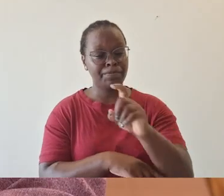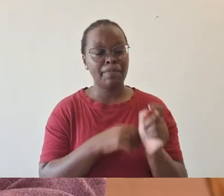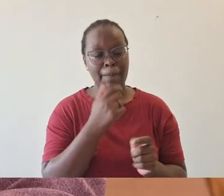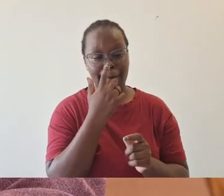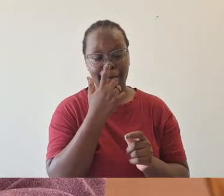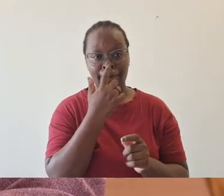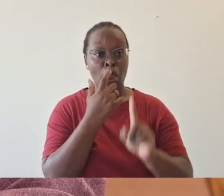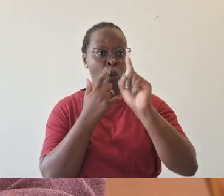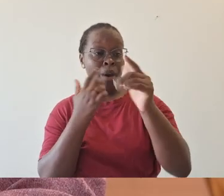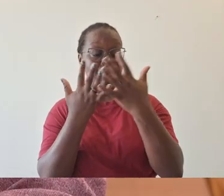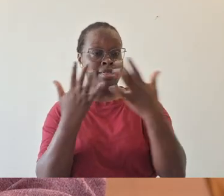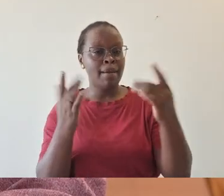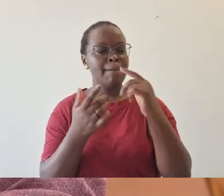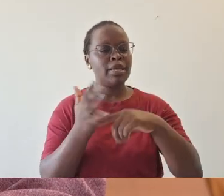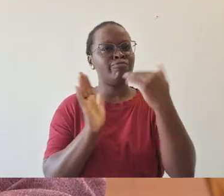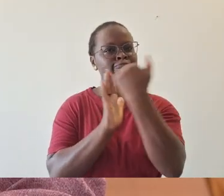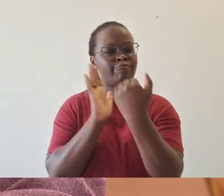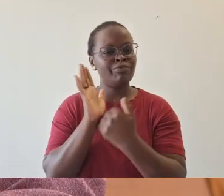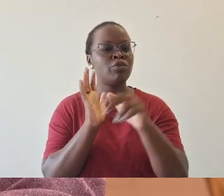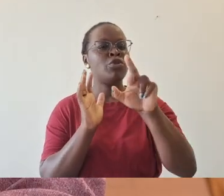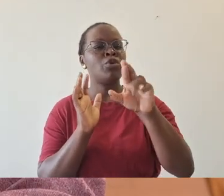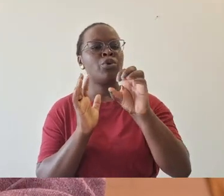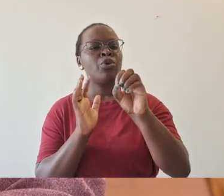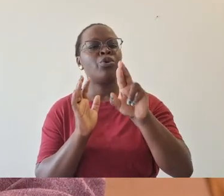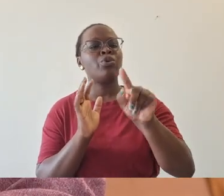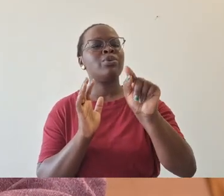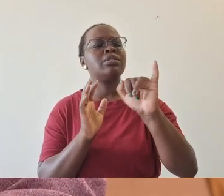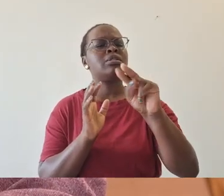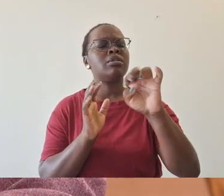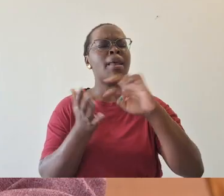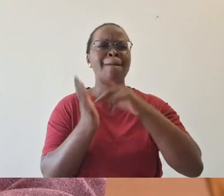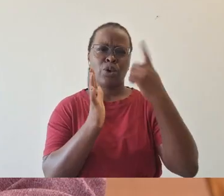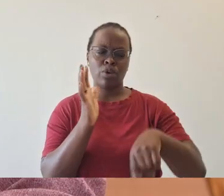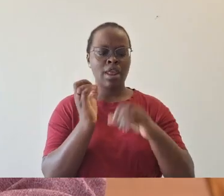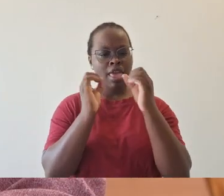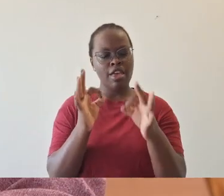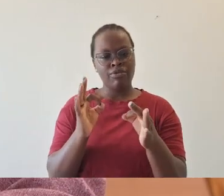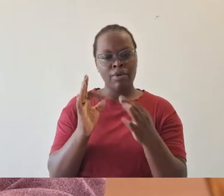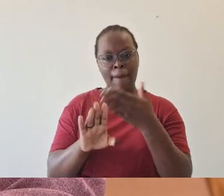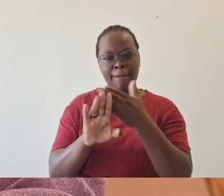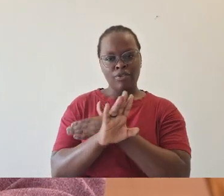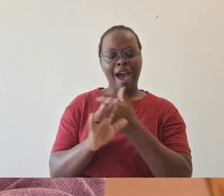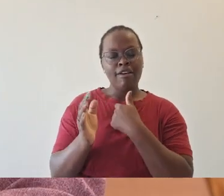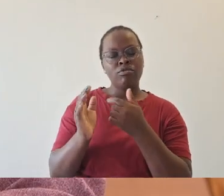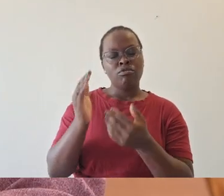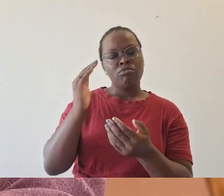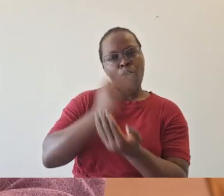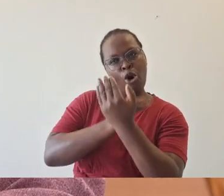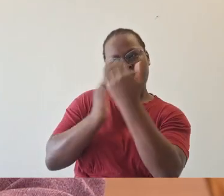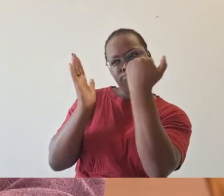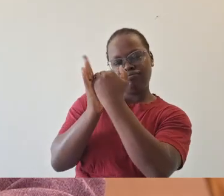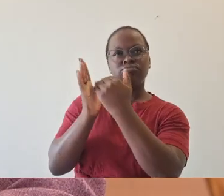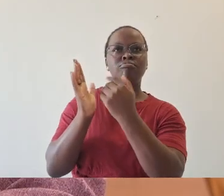of the key things is a routine. One of the things we've learned over time is routines are very important, especially where children